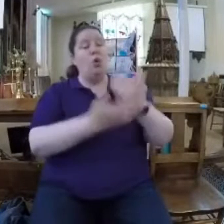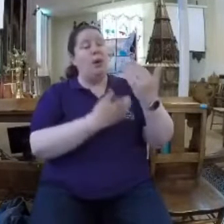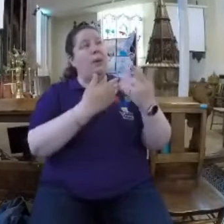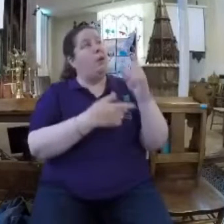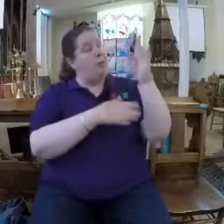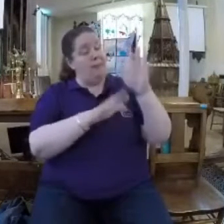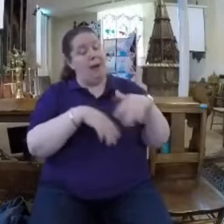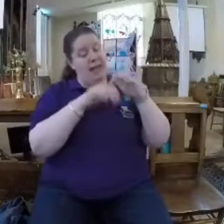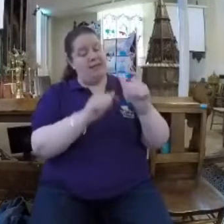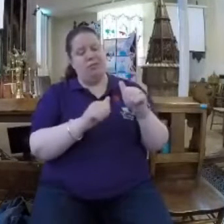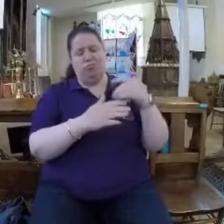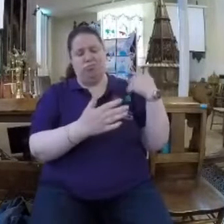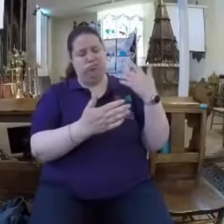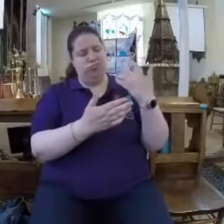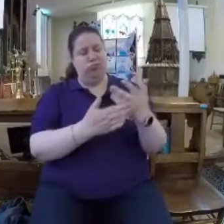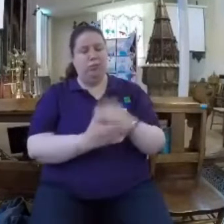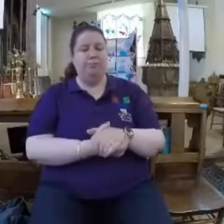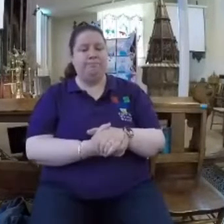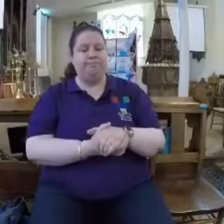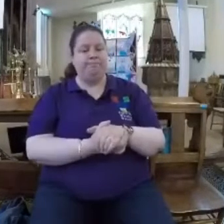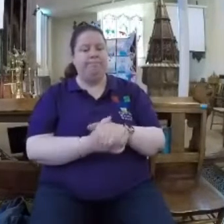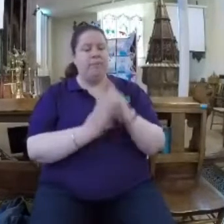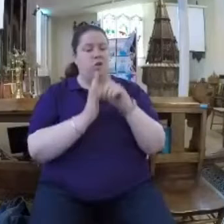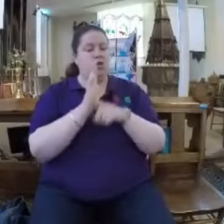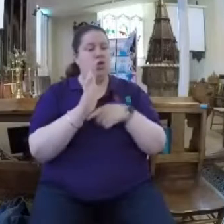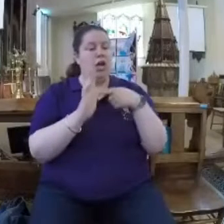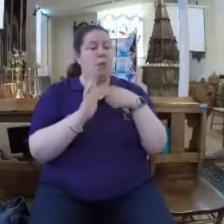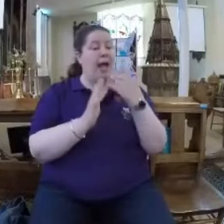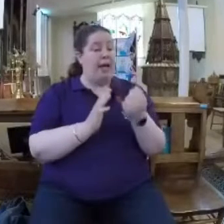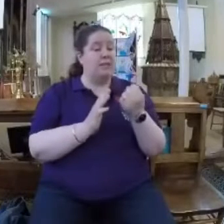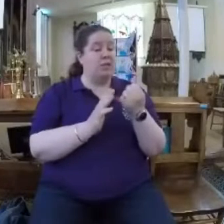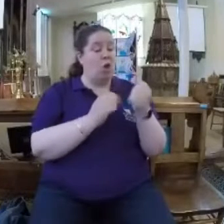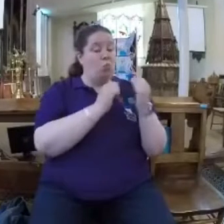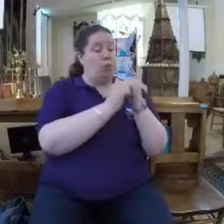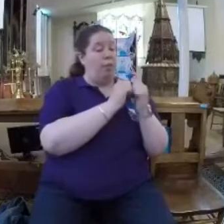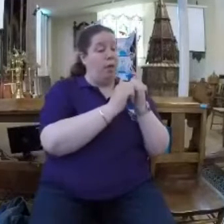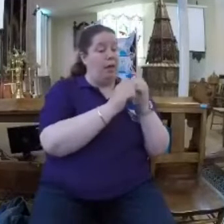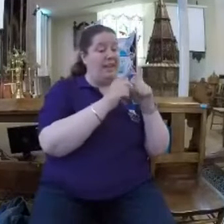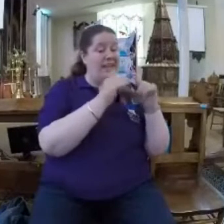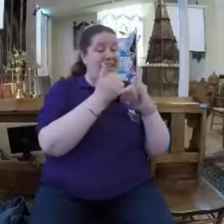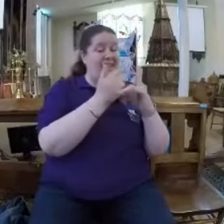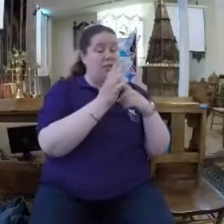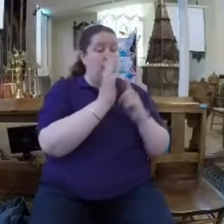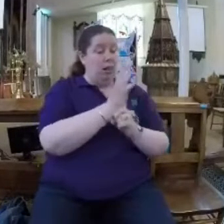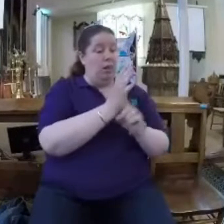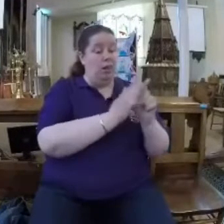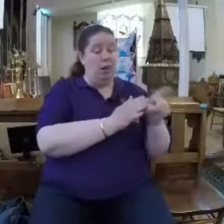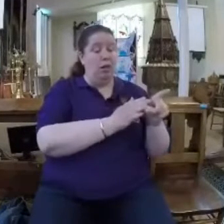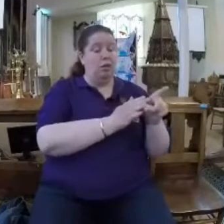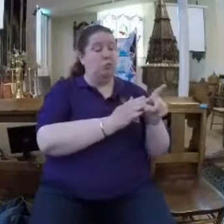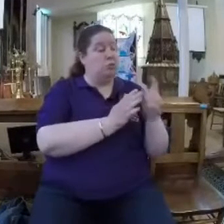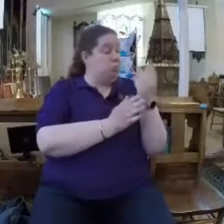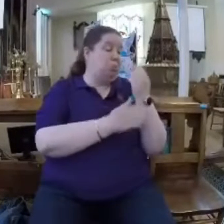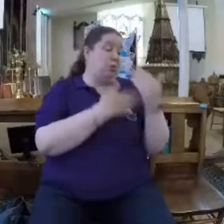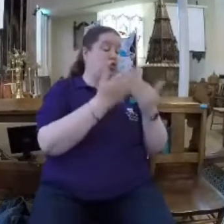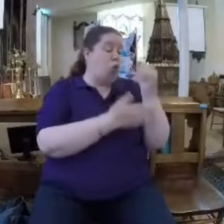so that they can bless others. Jacob is the younger of two brothers. The older is Esau. This, again, is probably a story that you know